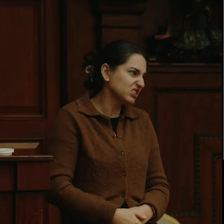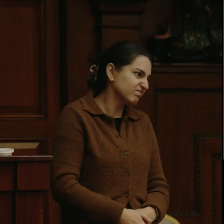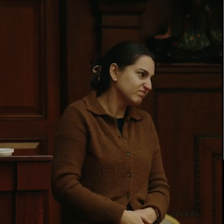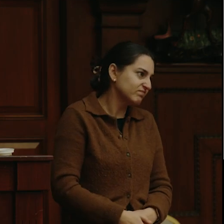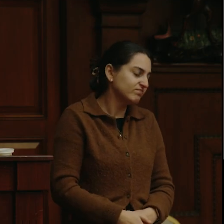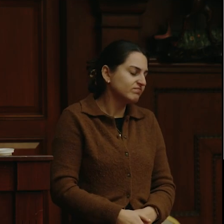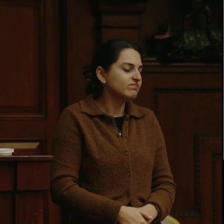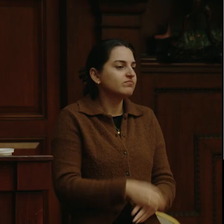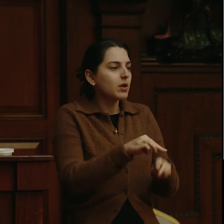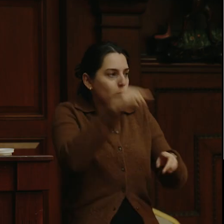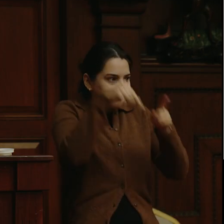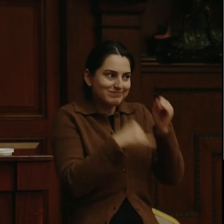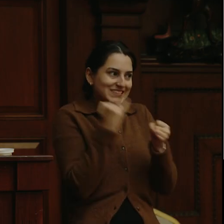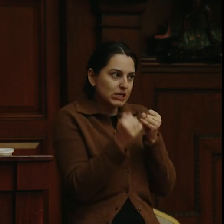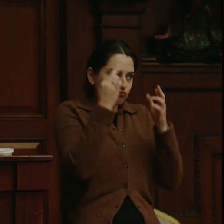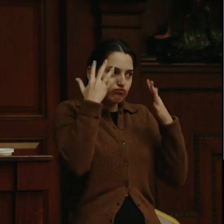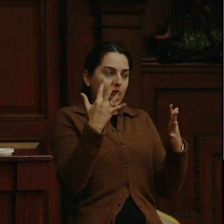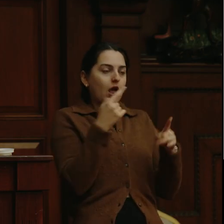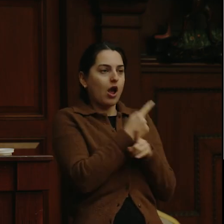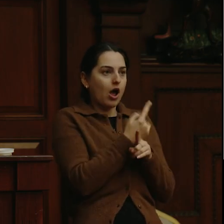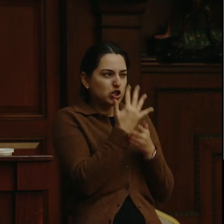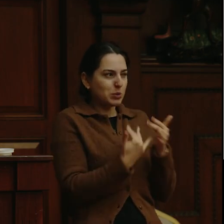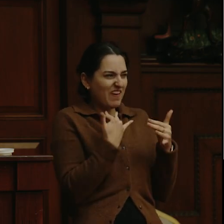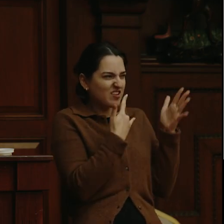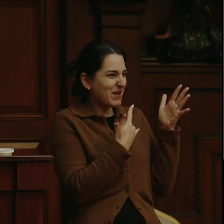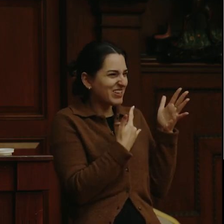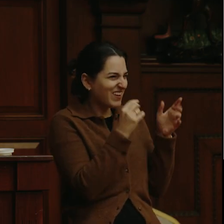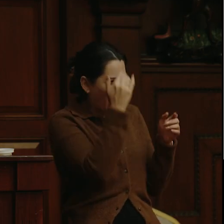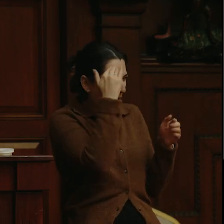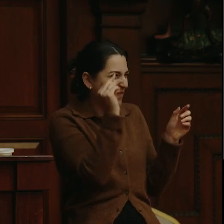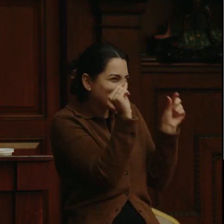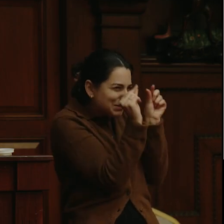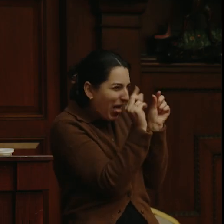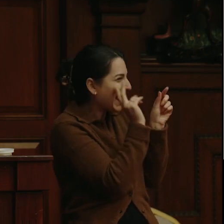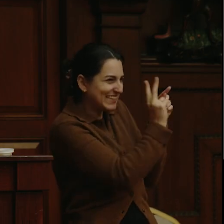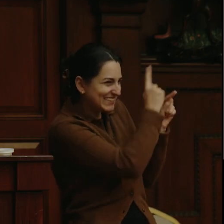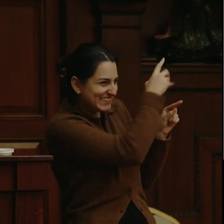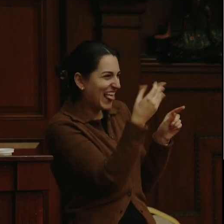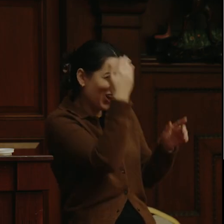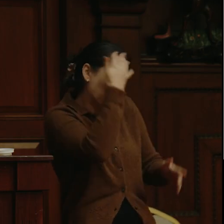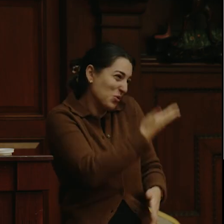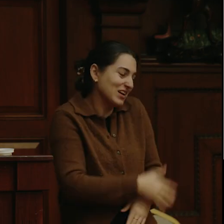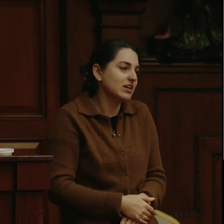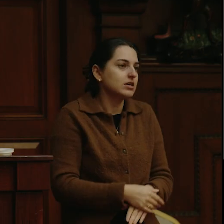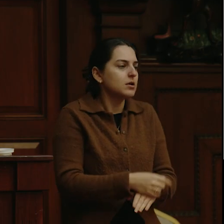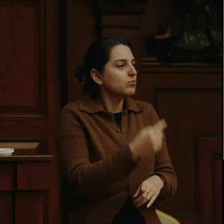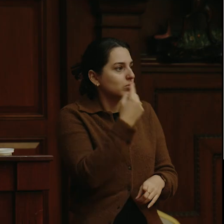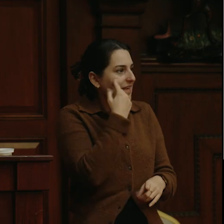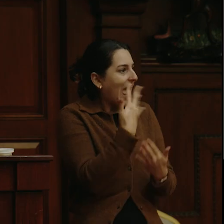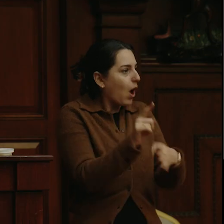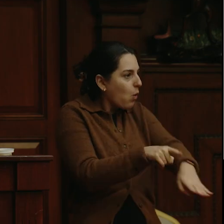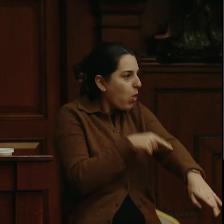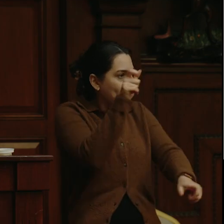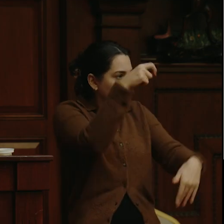looked in slightly more detail and realized some of this information might be too small to read on the slide here, we were able to see how long did